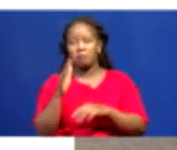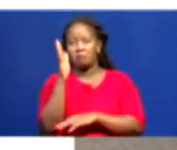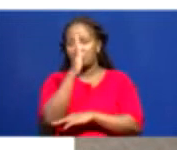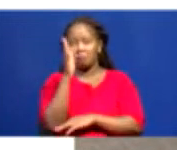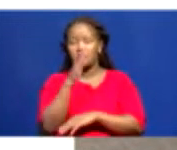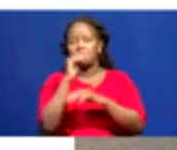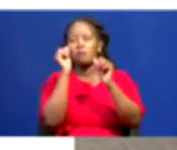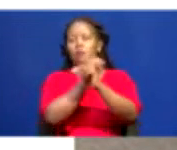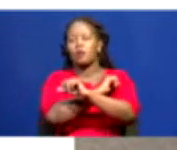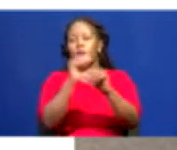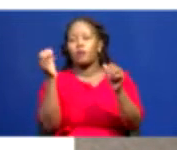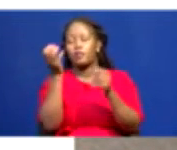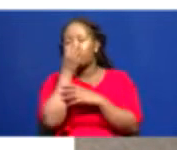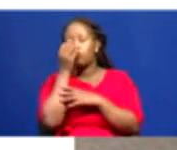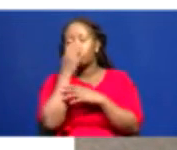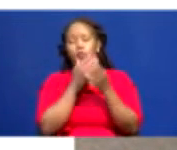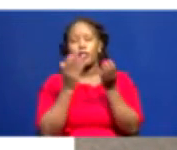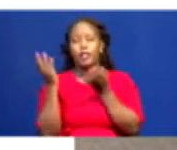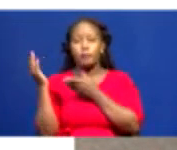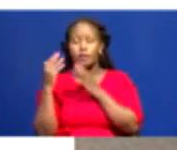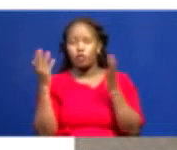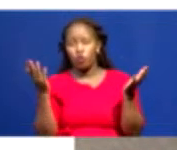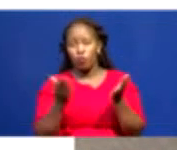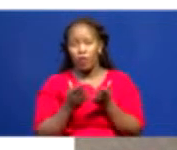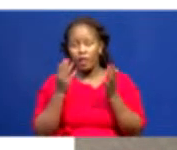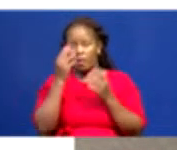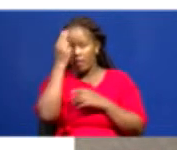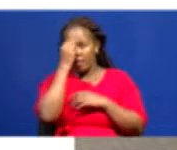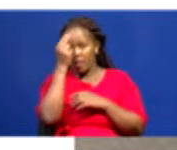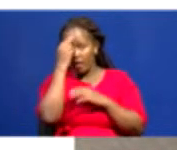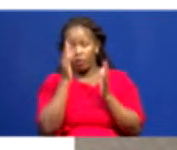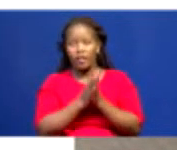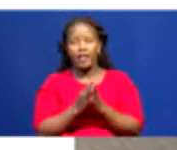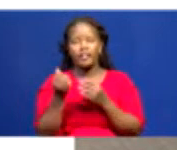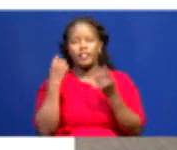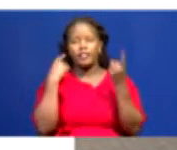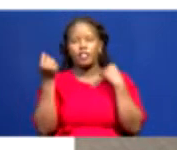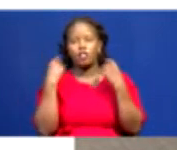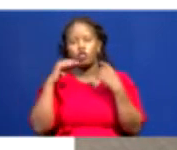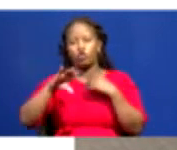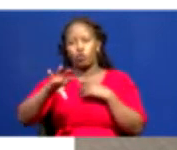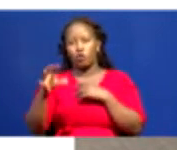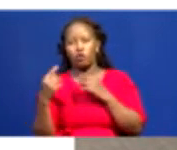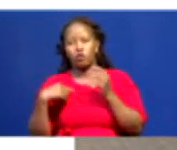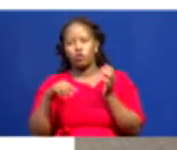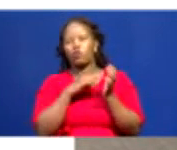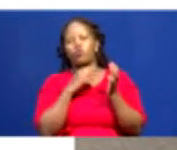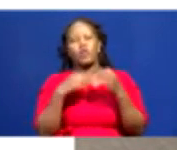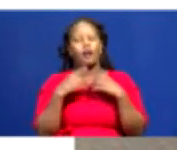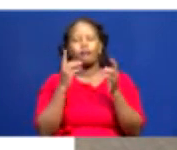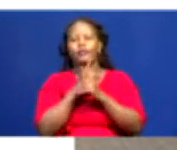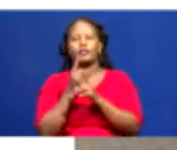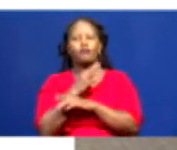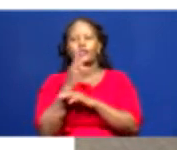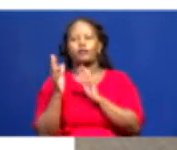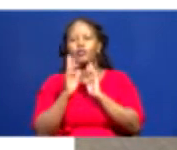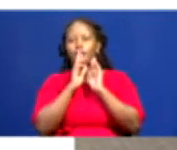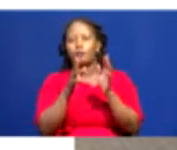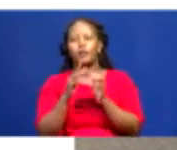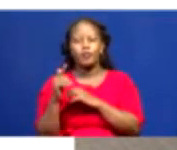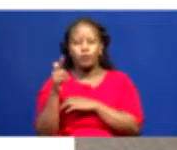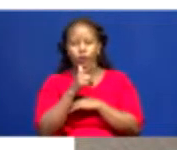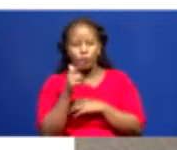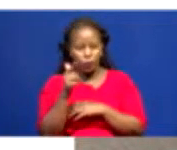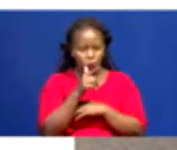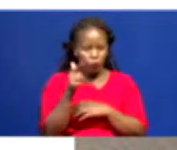Ruto is expected in Narok and Kericho counties. We have a able team of experienced journalists across the country.